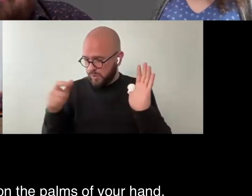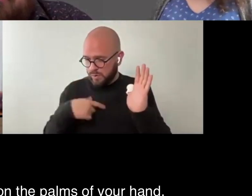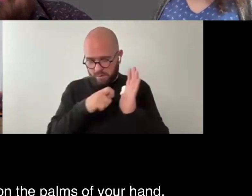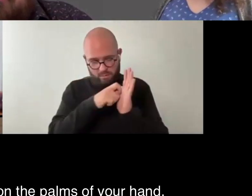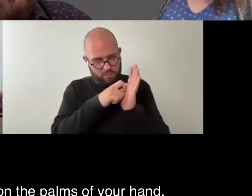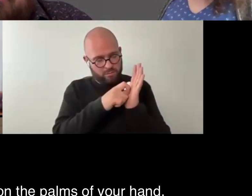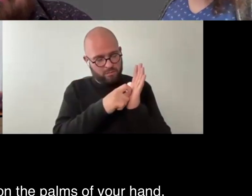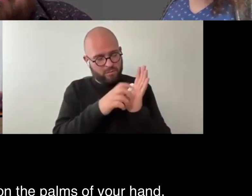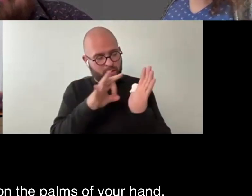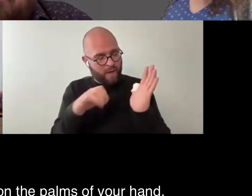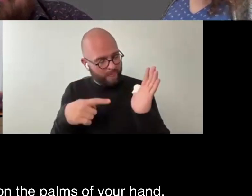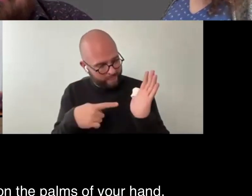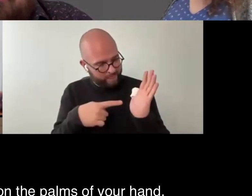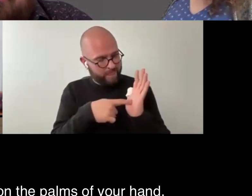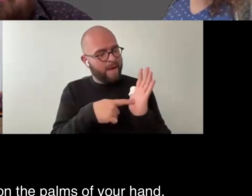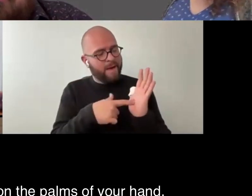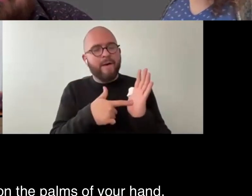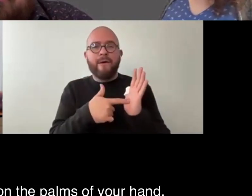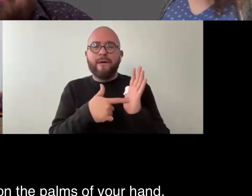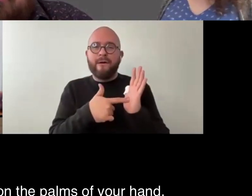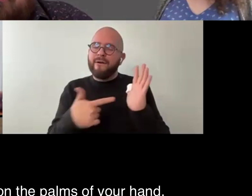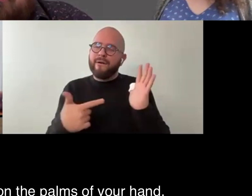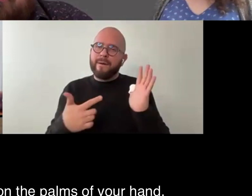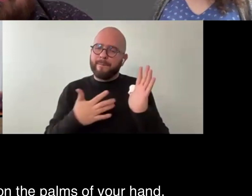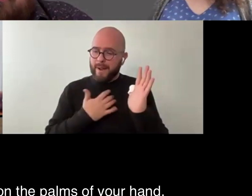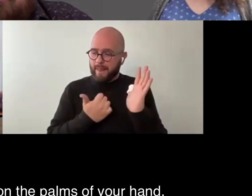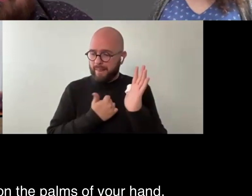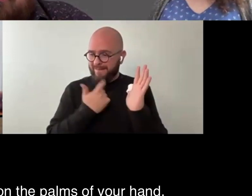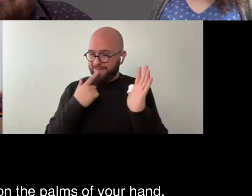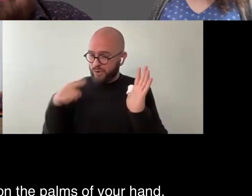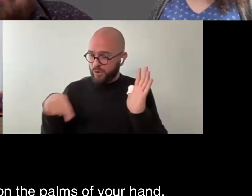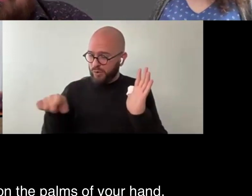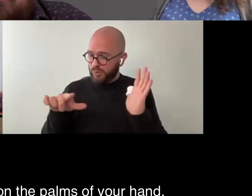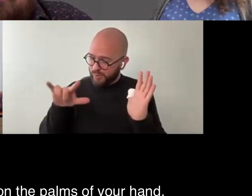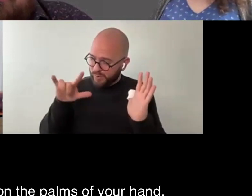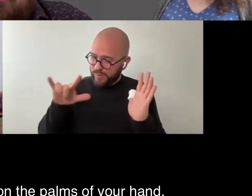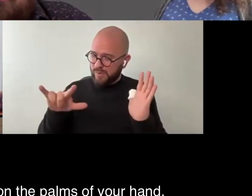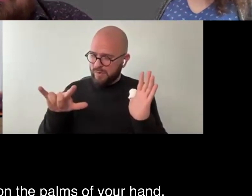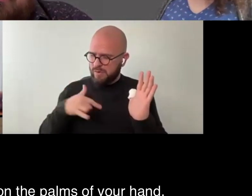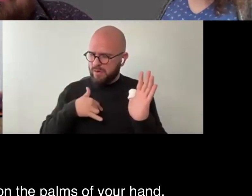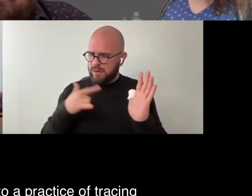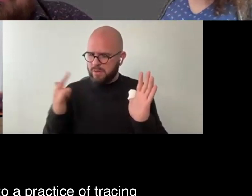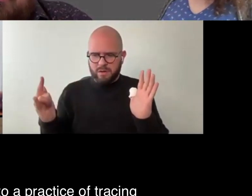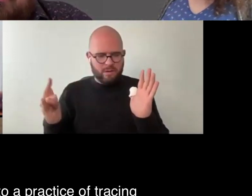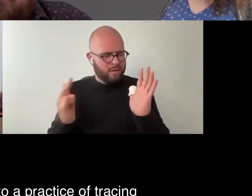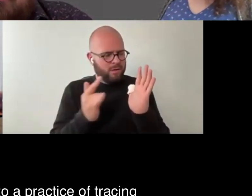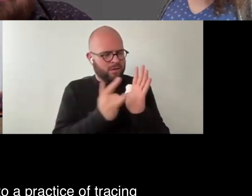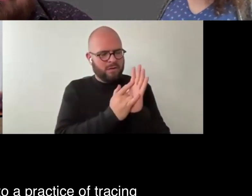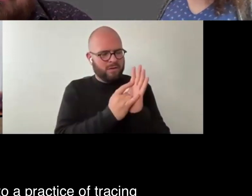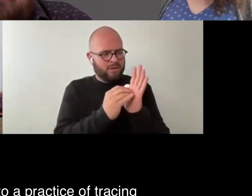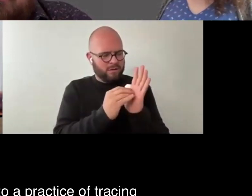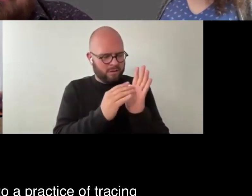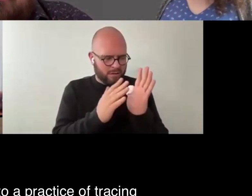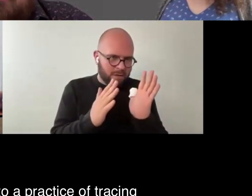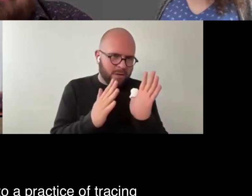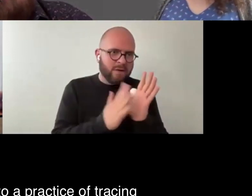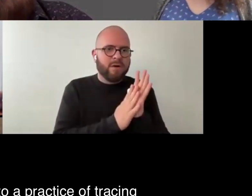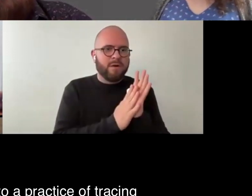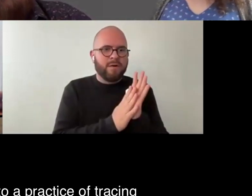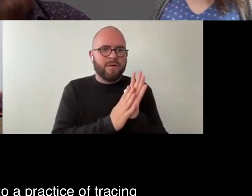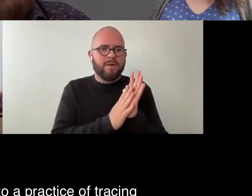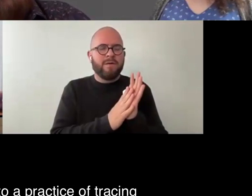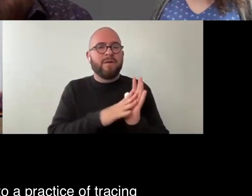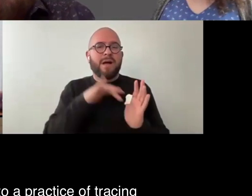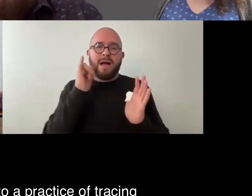you. And that verse is one that has led me to a practice